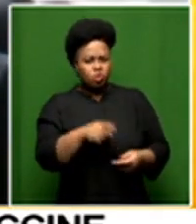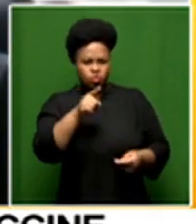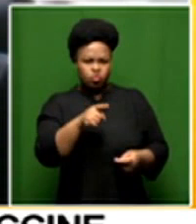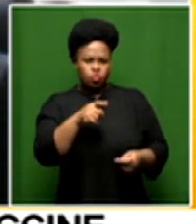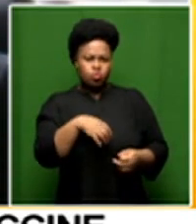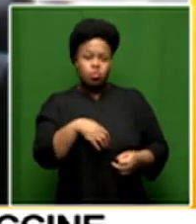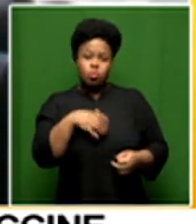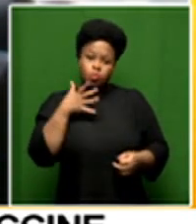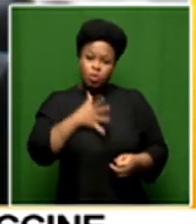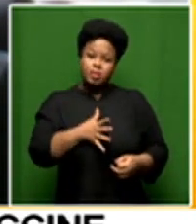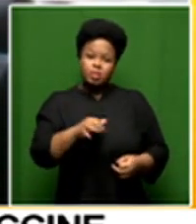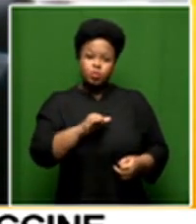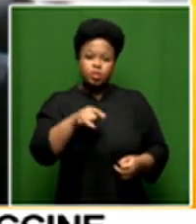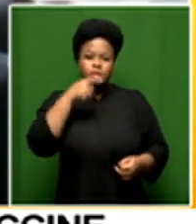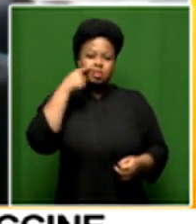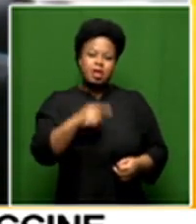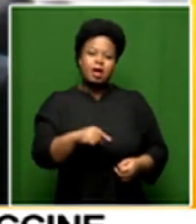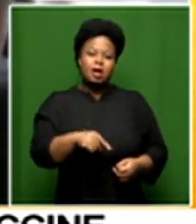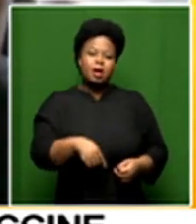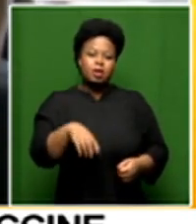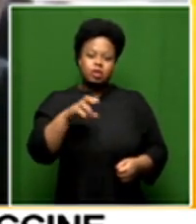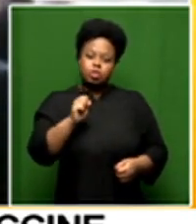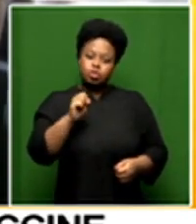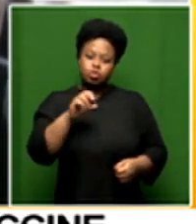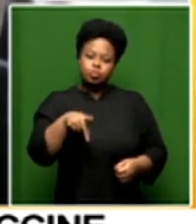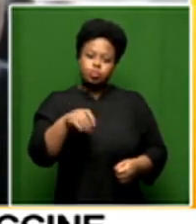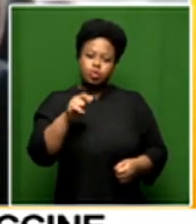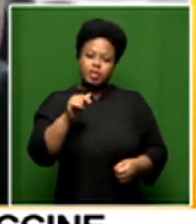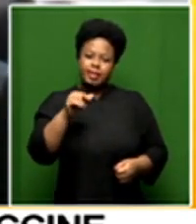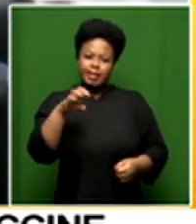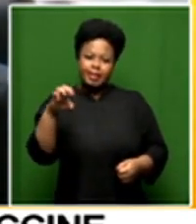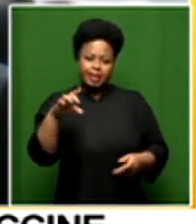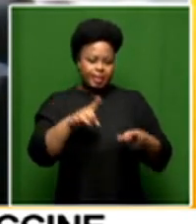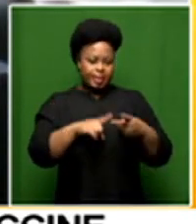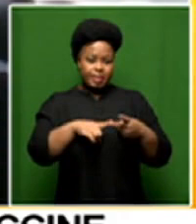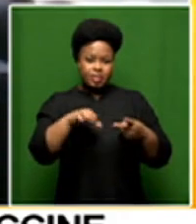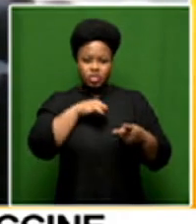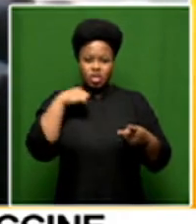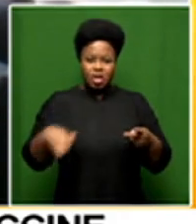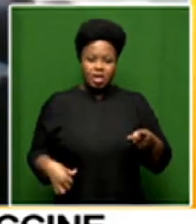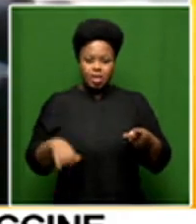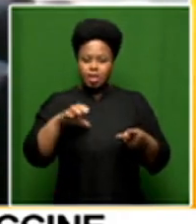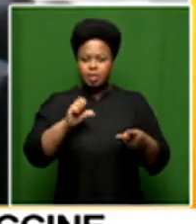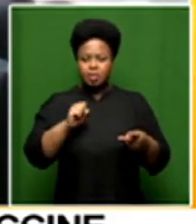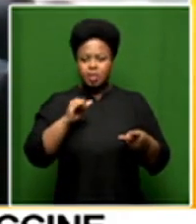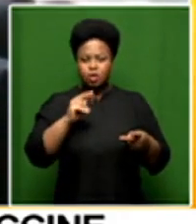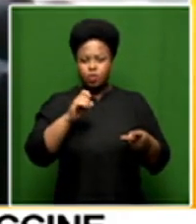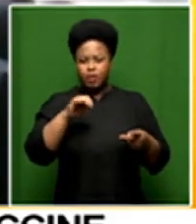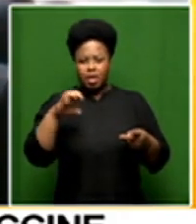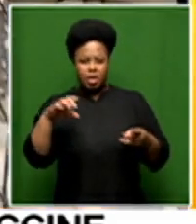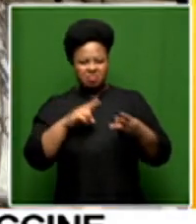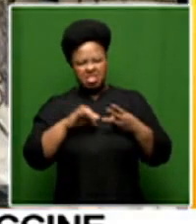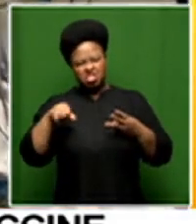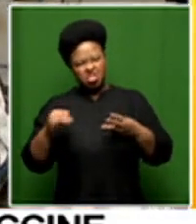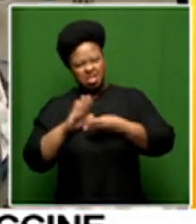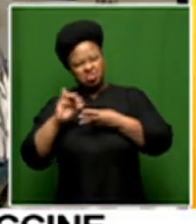were quite keen on Russia's Sputnik and also China's Sinovac vaccines as opposed to